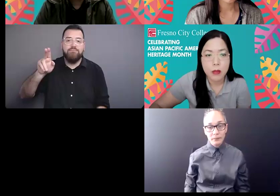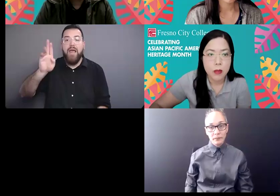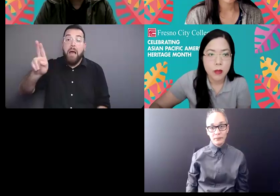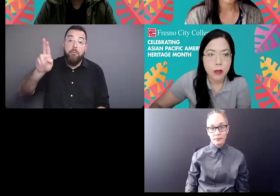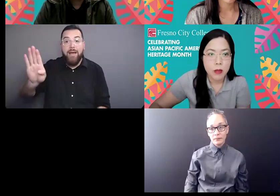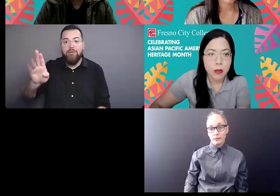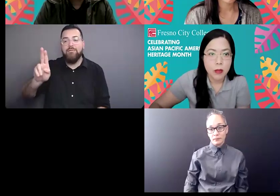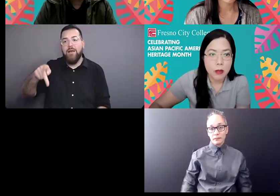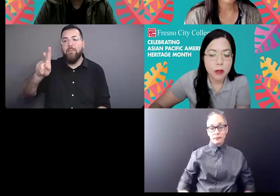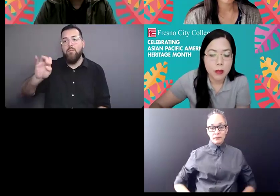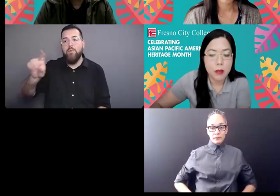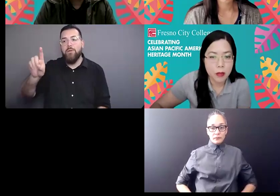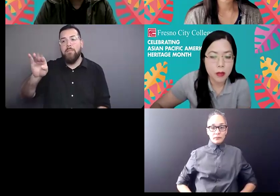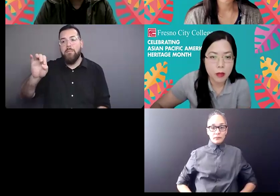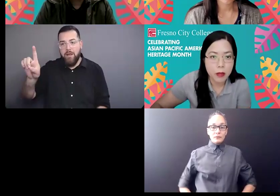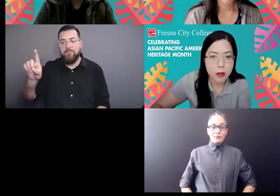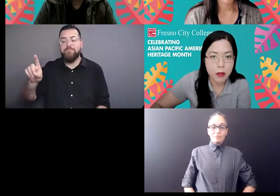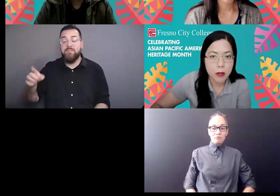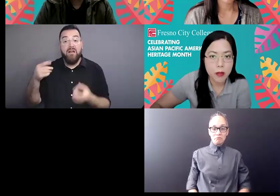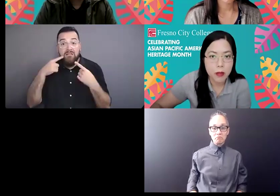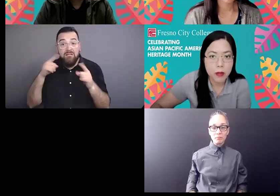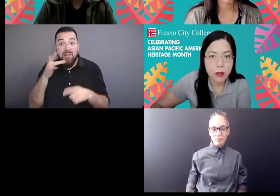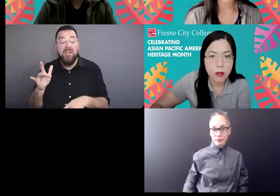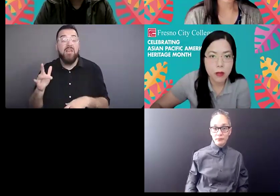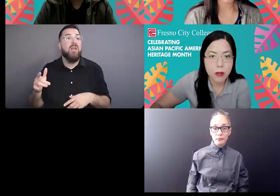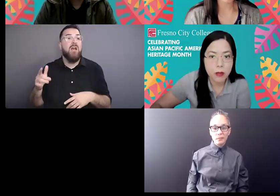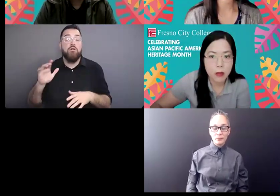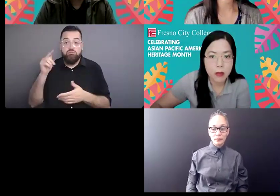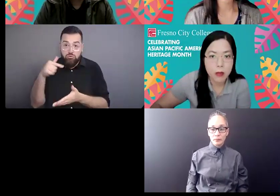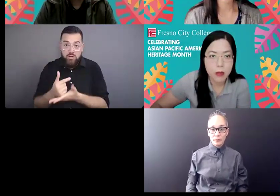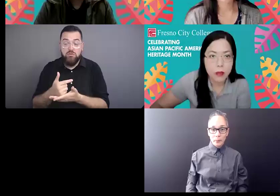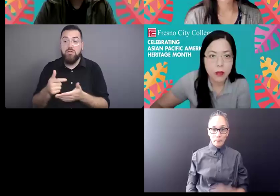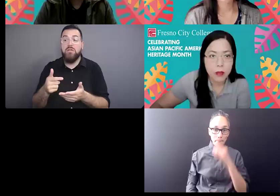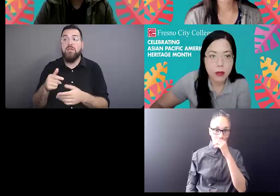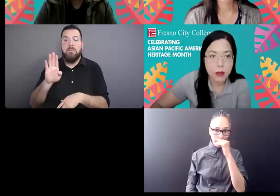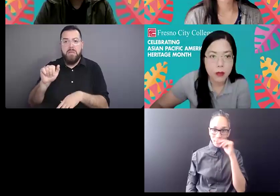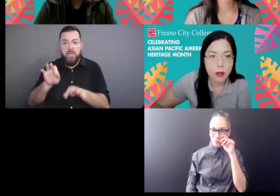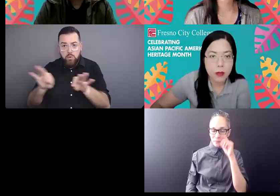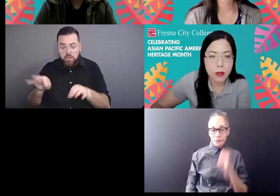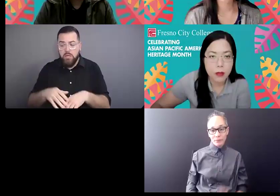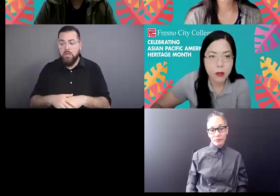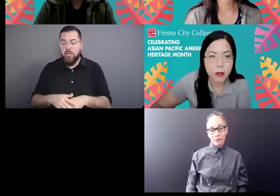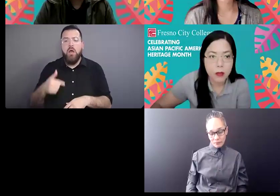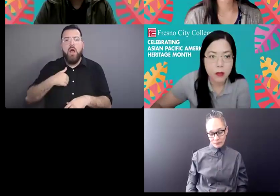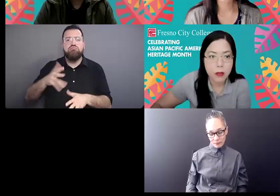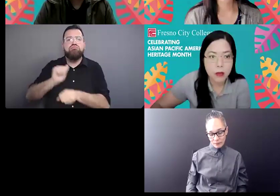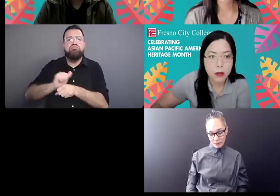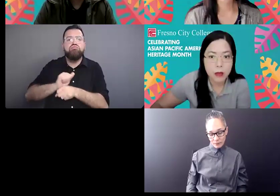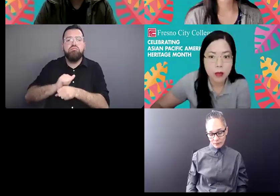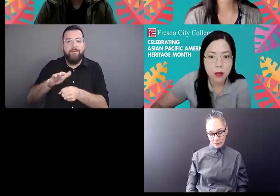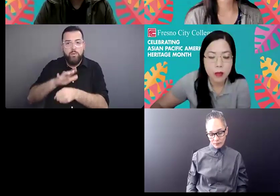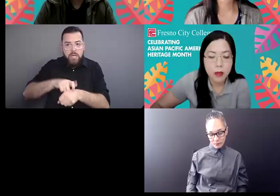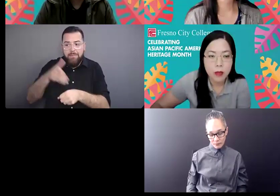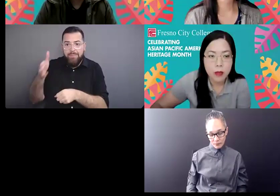do. And so fortunate for me, when I graduated with my bachelor's degree, the person that was working full time in the Upward